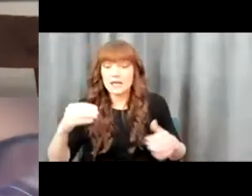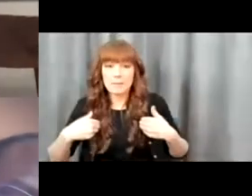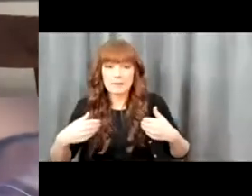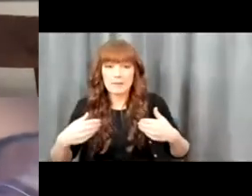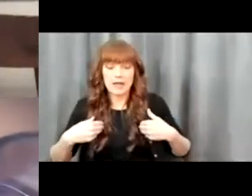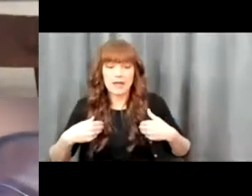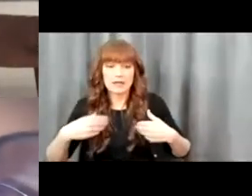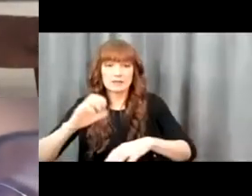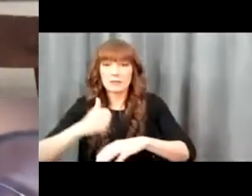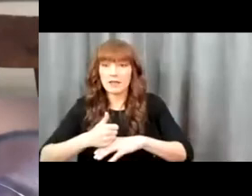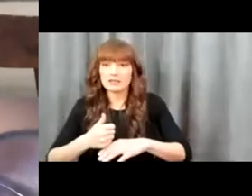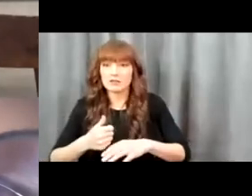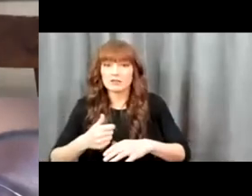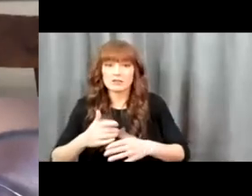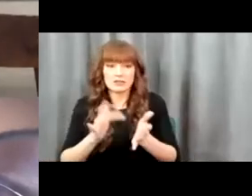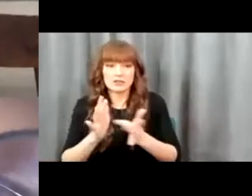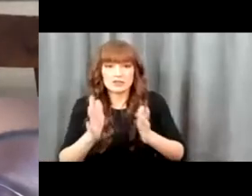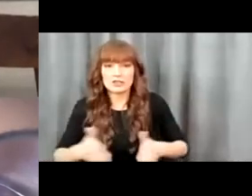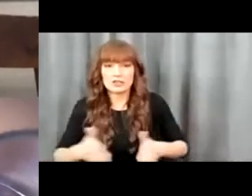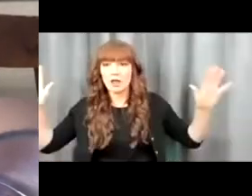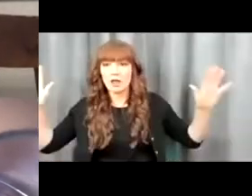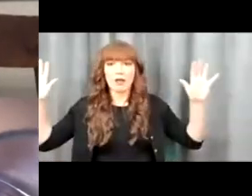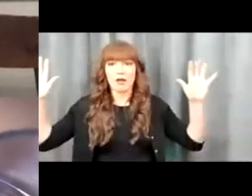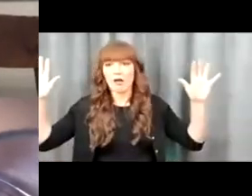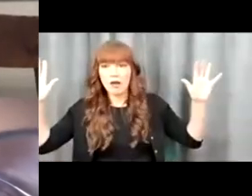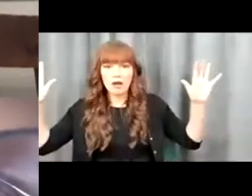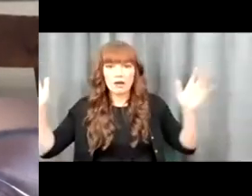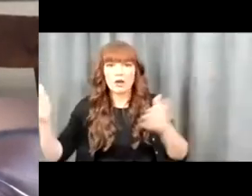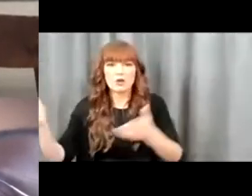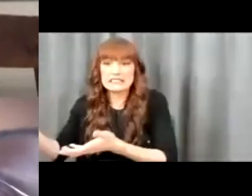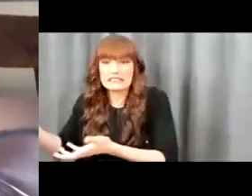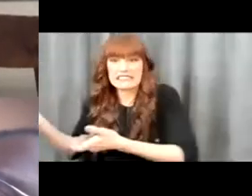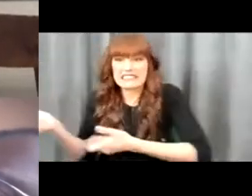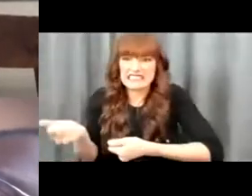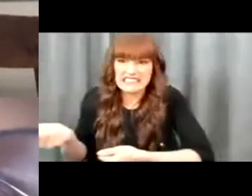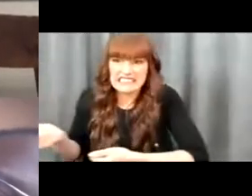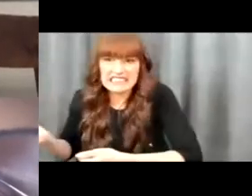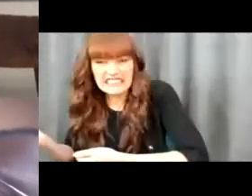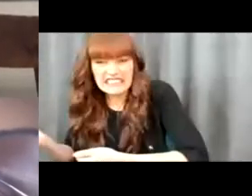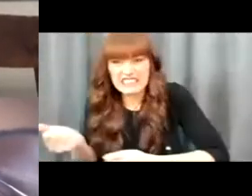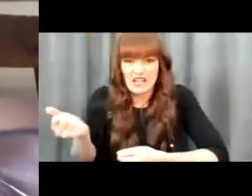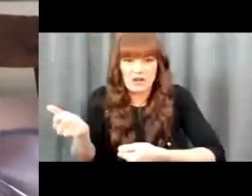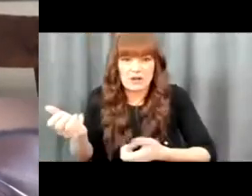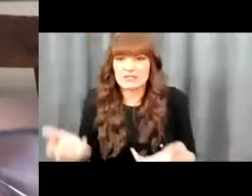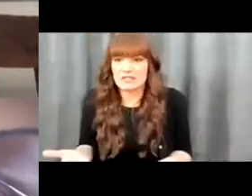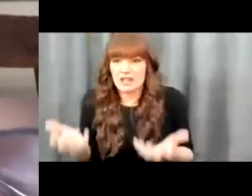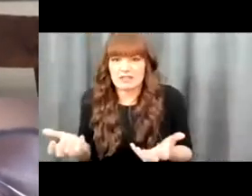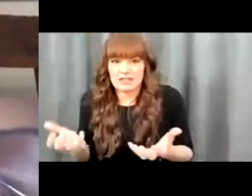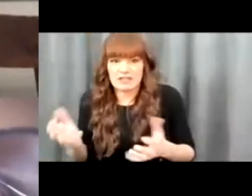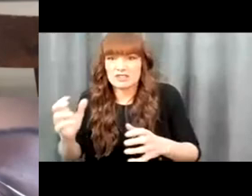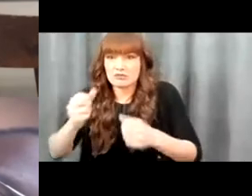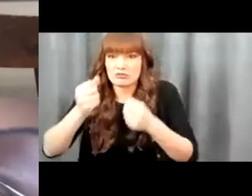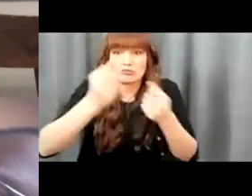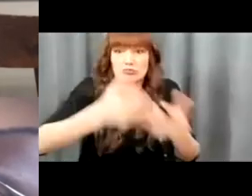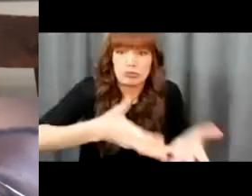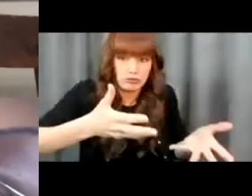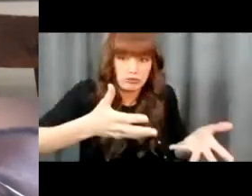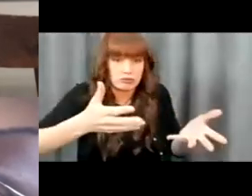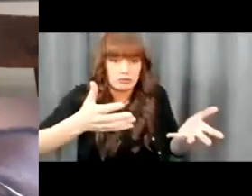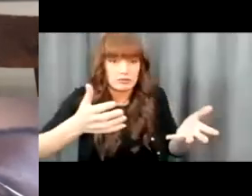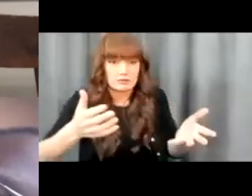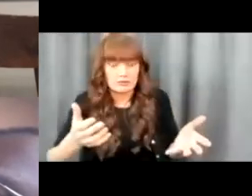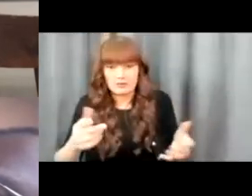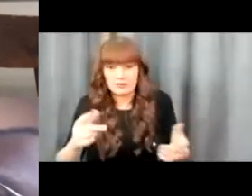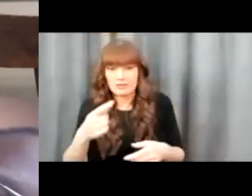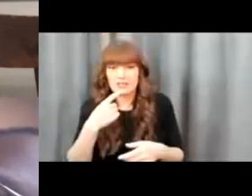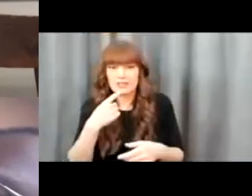Clinton posed as Jesus. Damn, this thing is heavy. It thuds to the floor next to Clinton as she drops it.